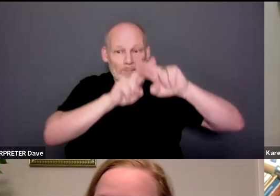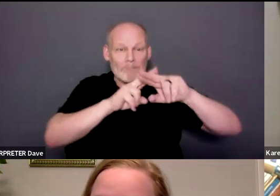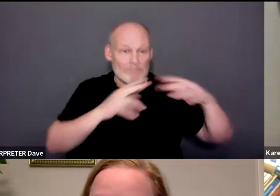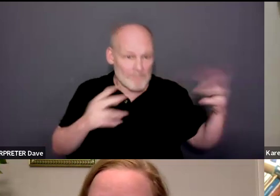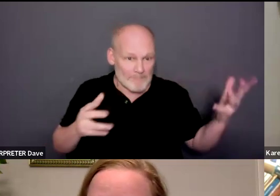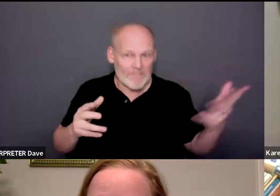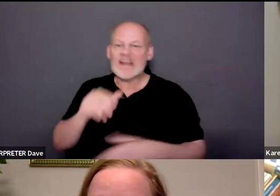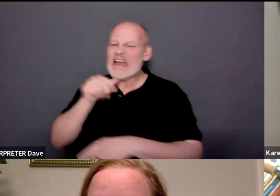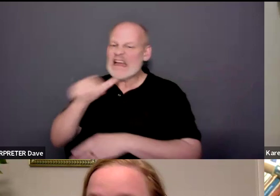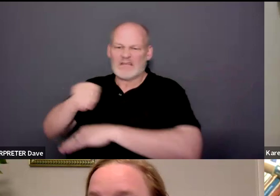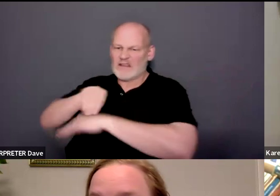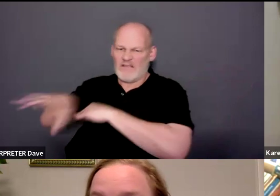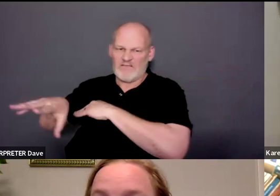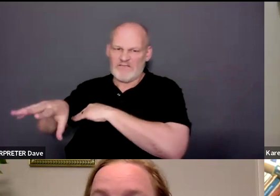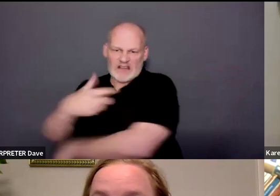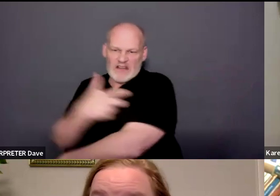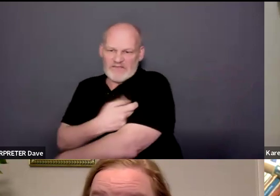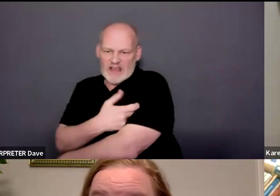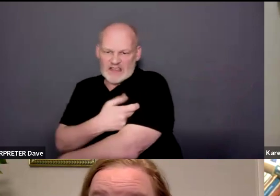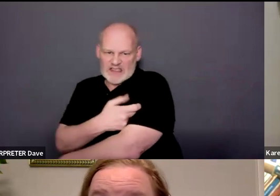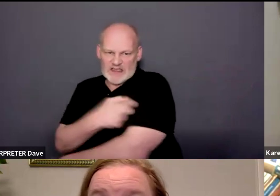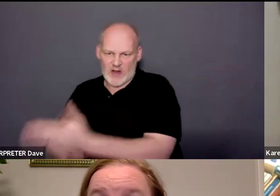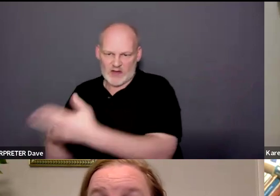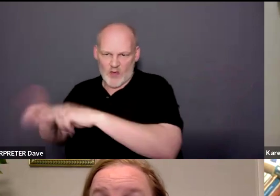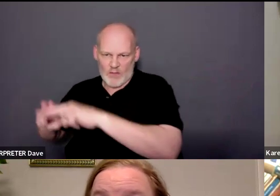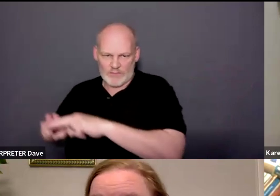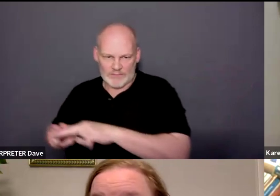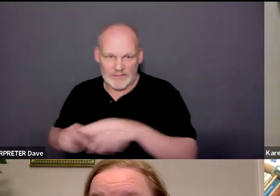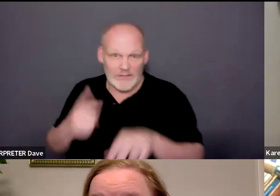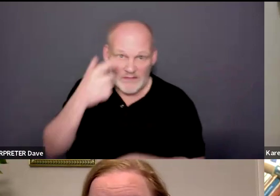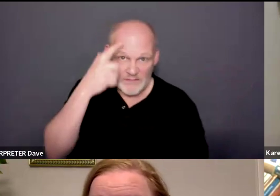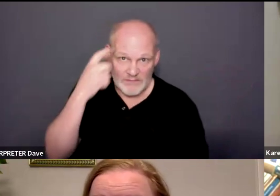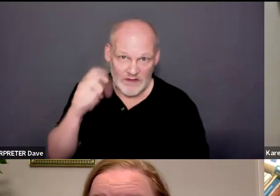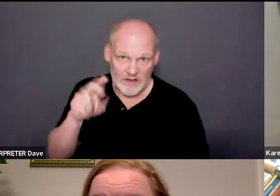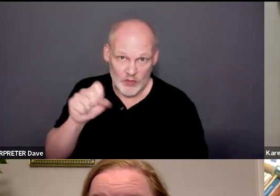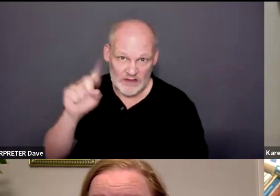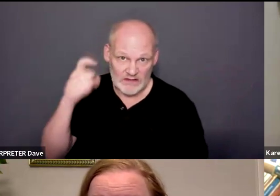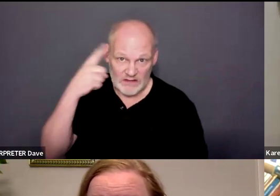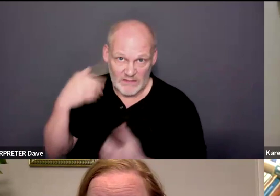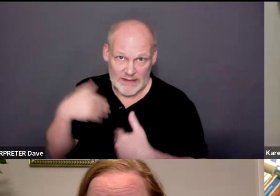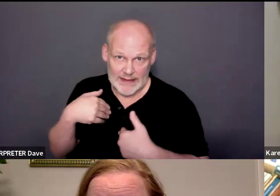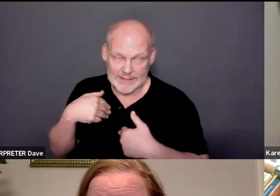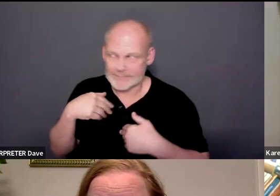production because the US government has a secret supply of chickens to produce chicken eggs